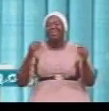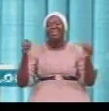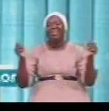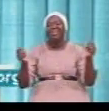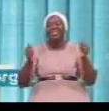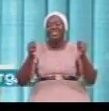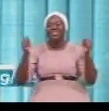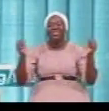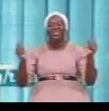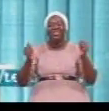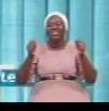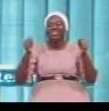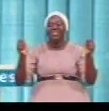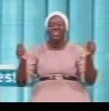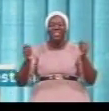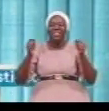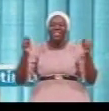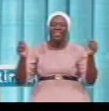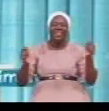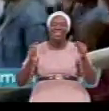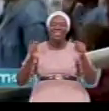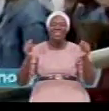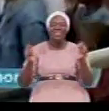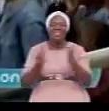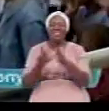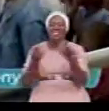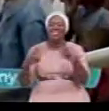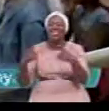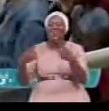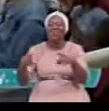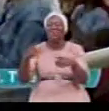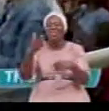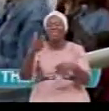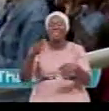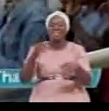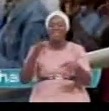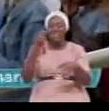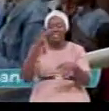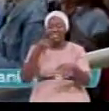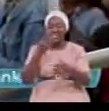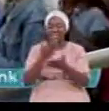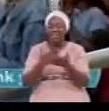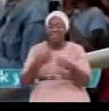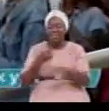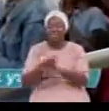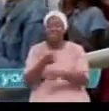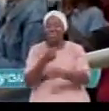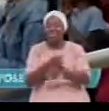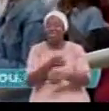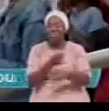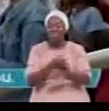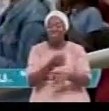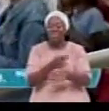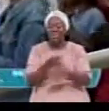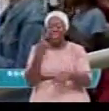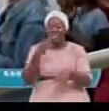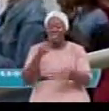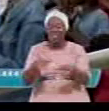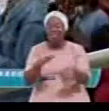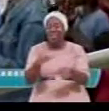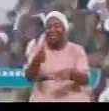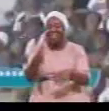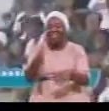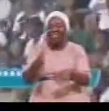hallelujah, hallelujah, hallelujah. See somebody marching over there. See her marching over there.